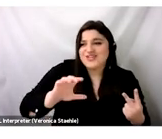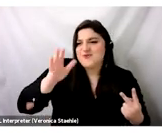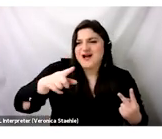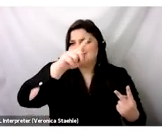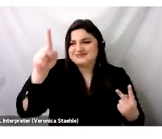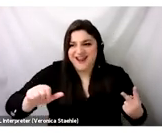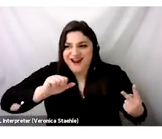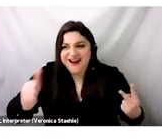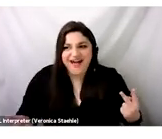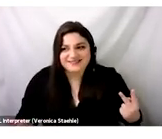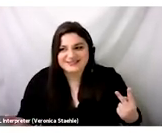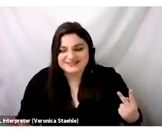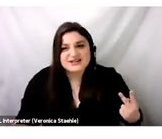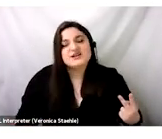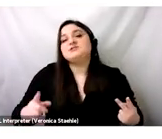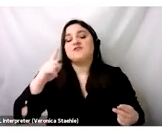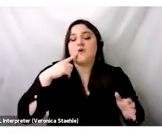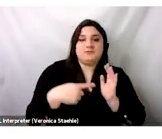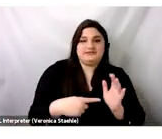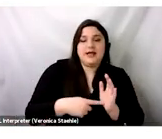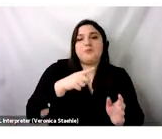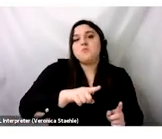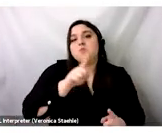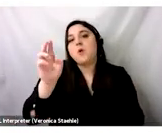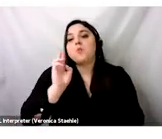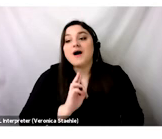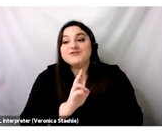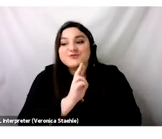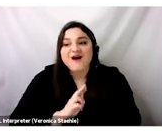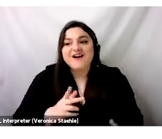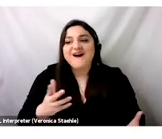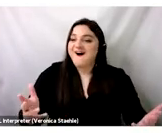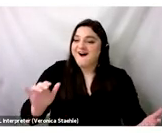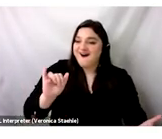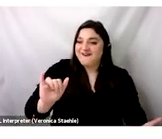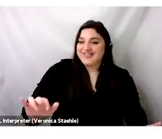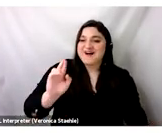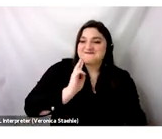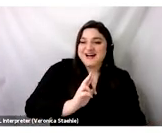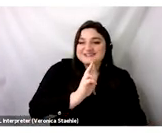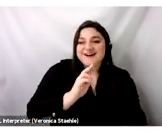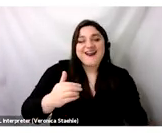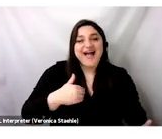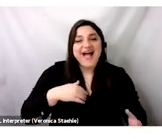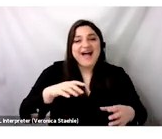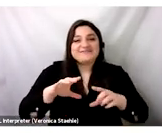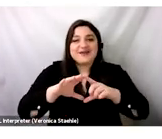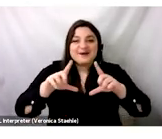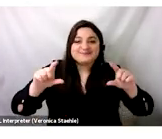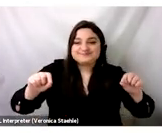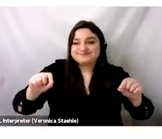for example, okay, in practice, right? You go to a restaurant, you get takeout. Oh, the restaurant's being eco-friendly because they have compostable